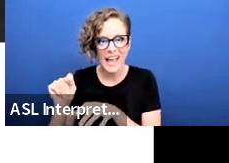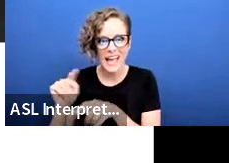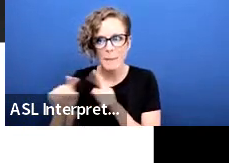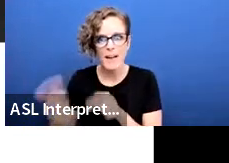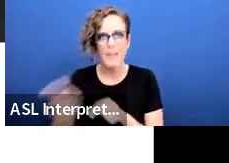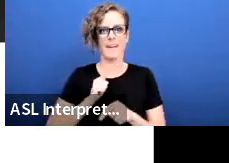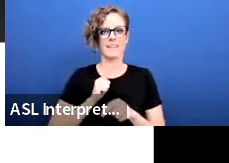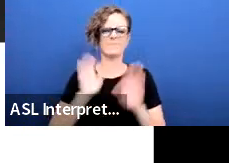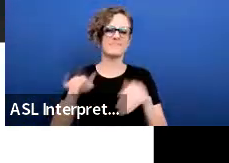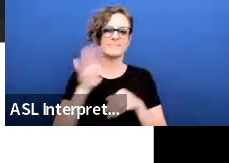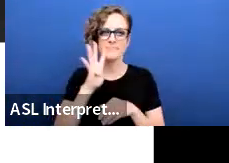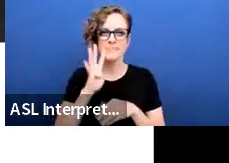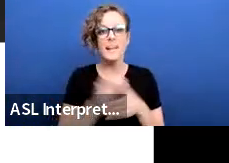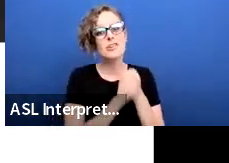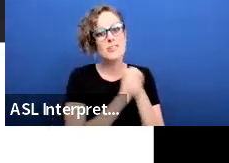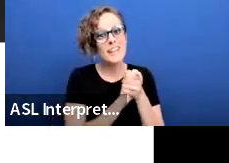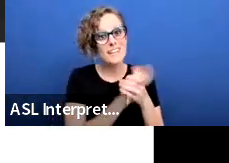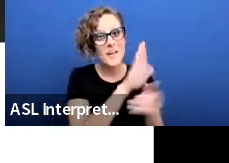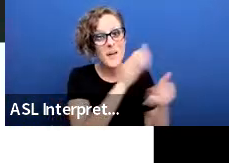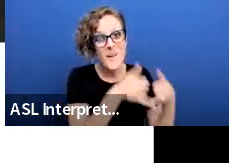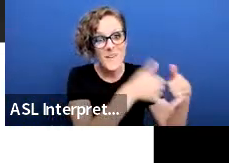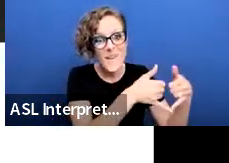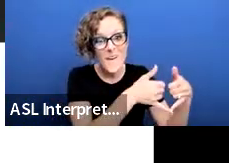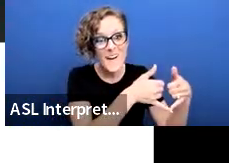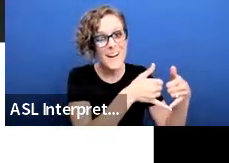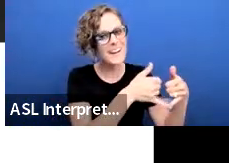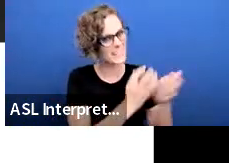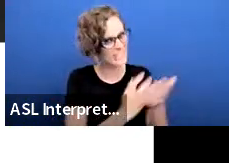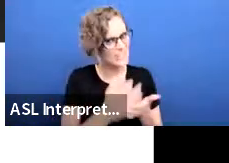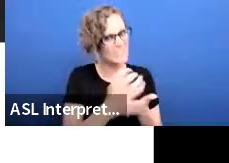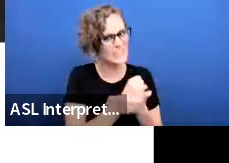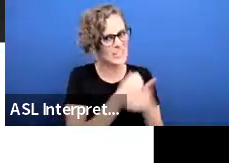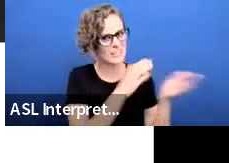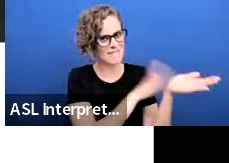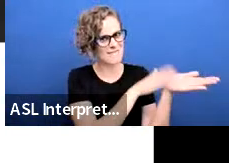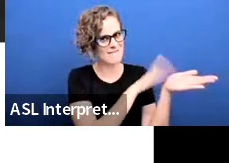get to say it. Congratulations on your award, well deserved.